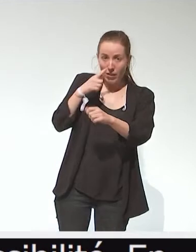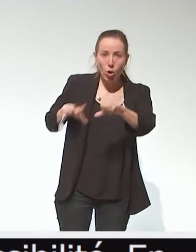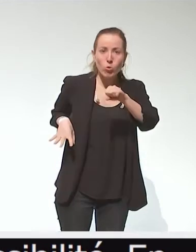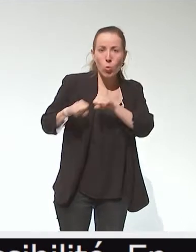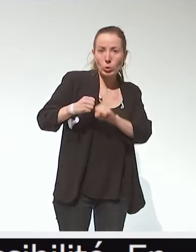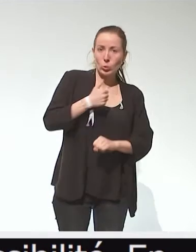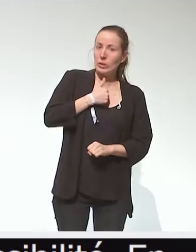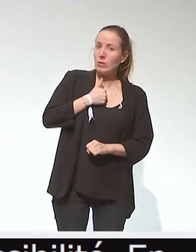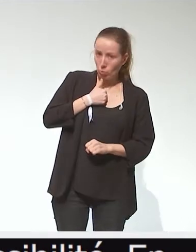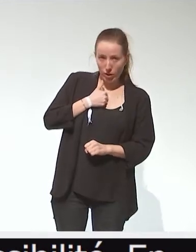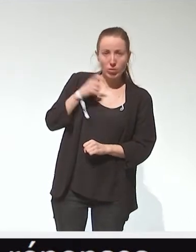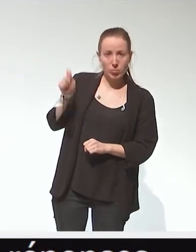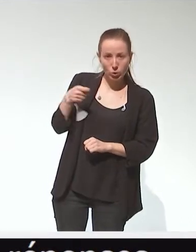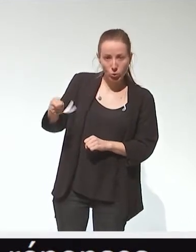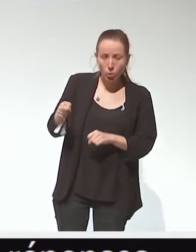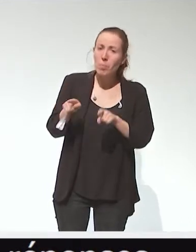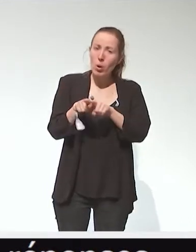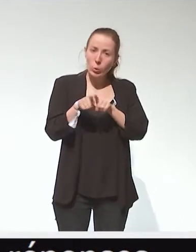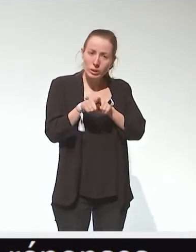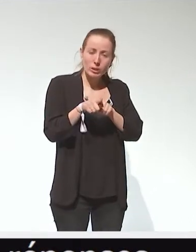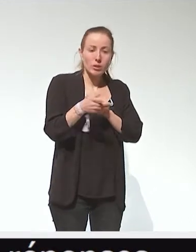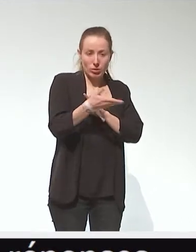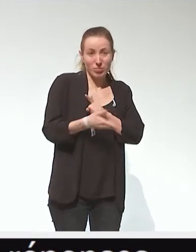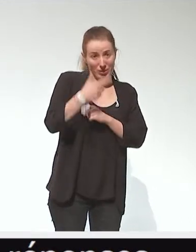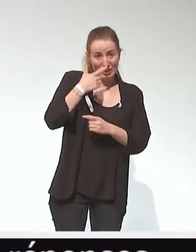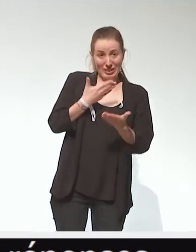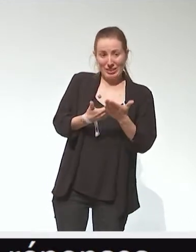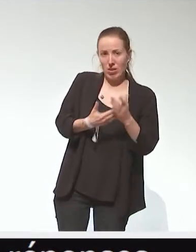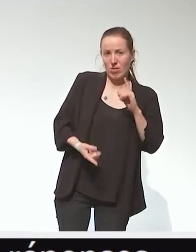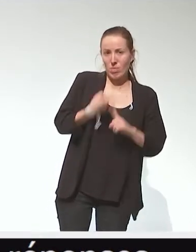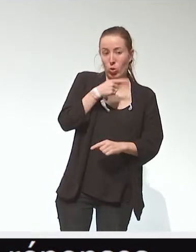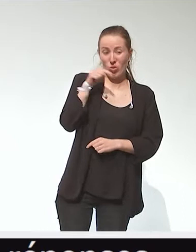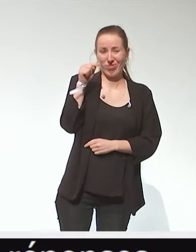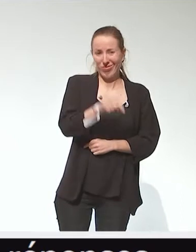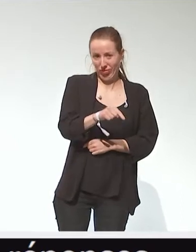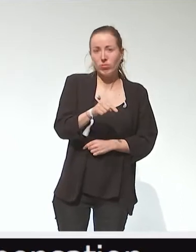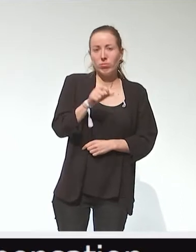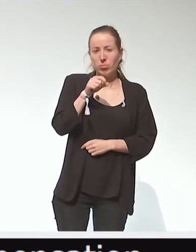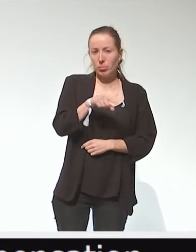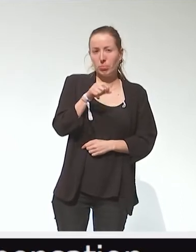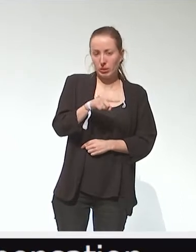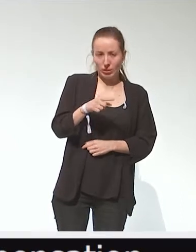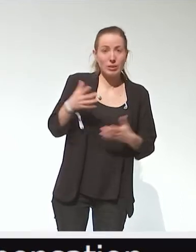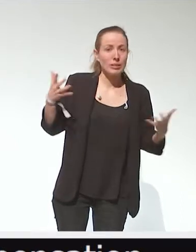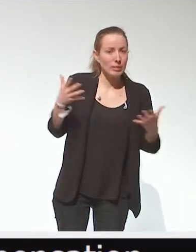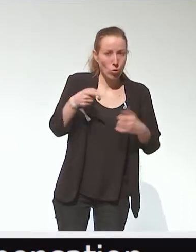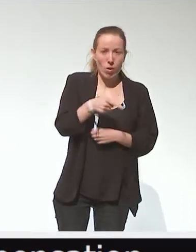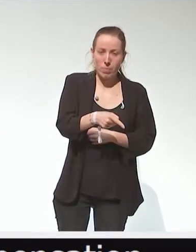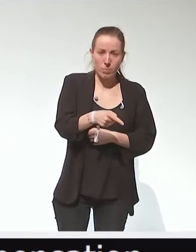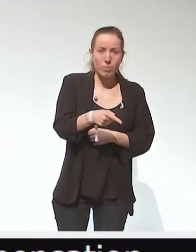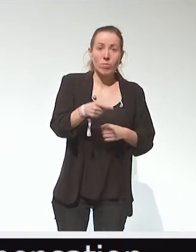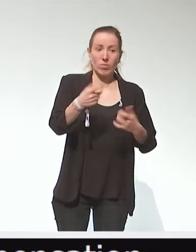services. We have to bring a response in terms of individual compensation, but we must also